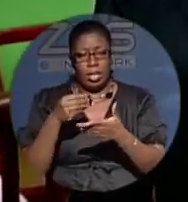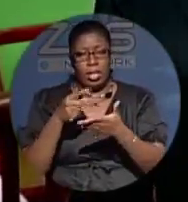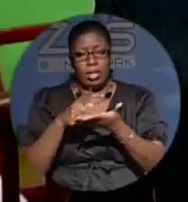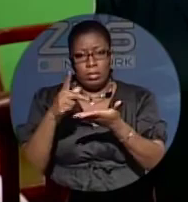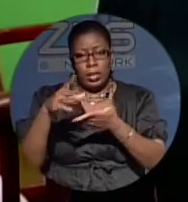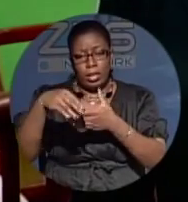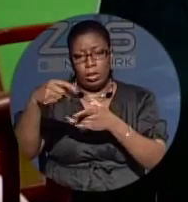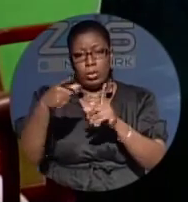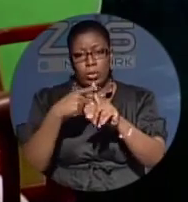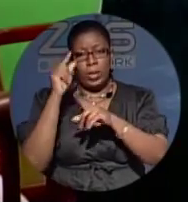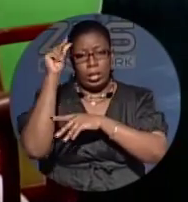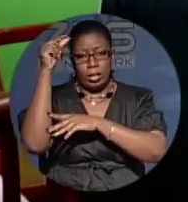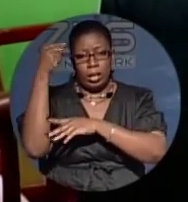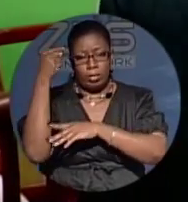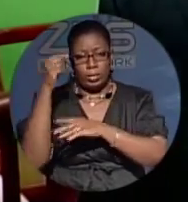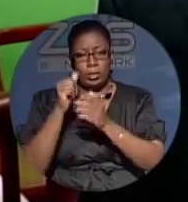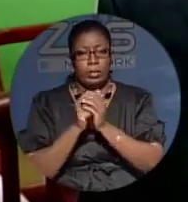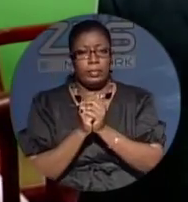that there is